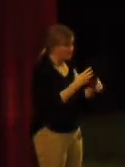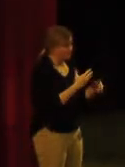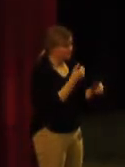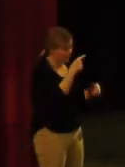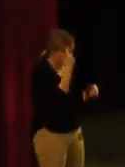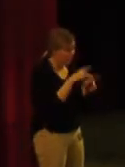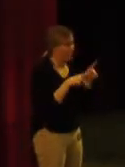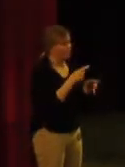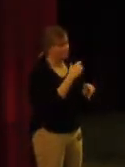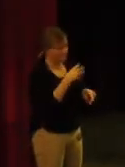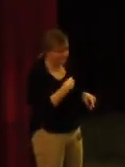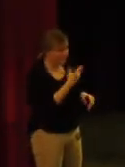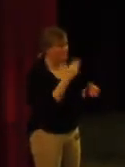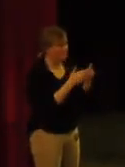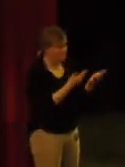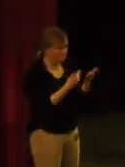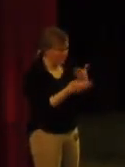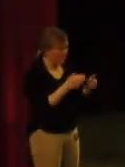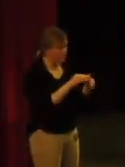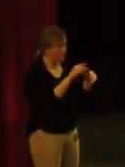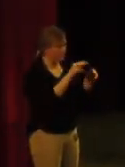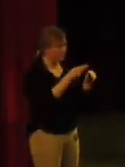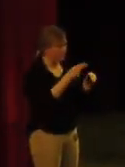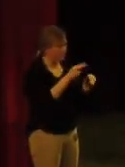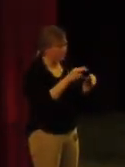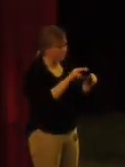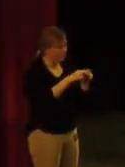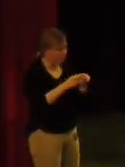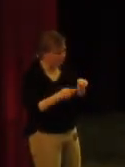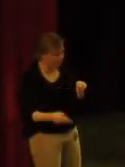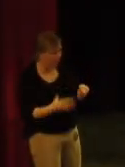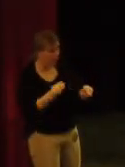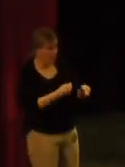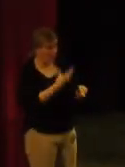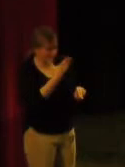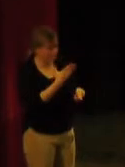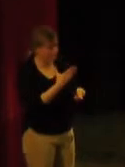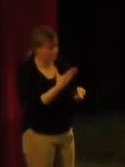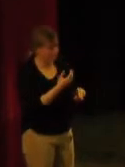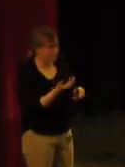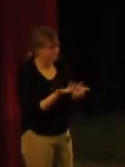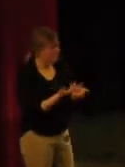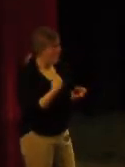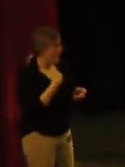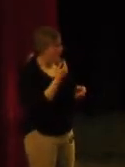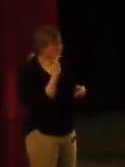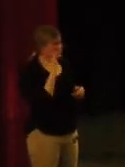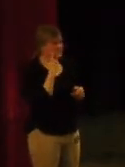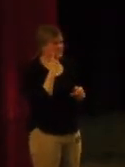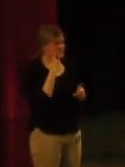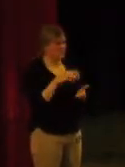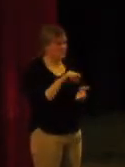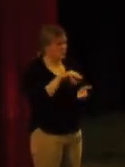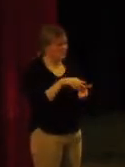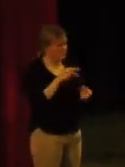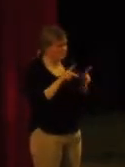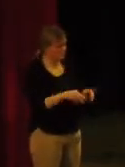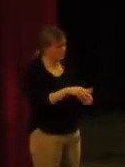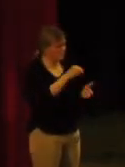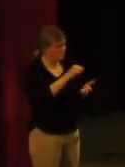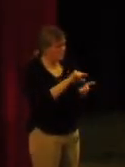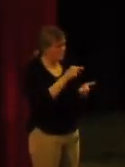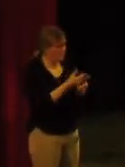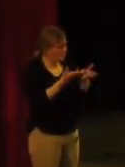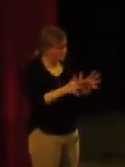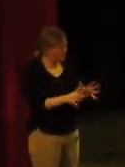States is getting less and less white. I had a recent graduate of our teacher education program went to work in